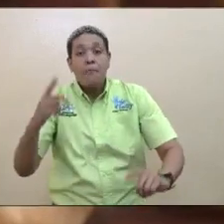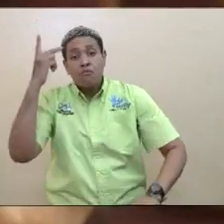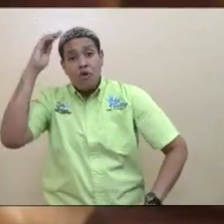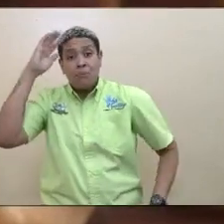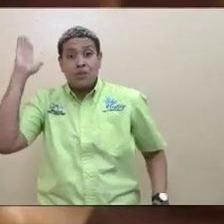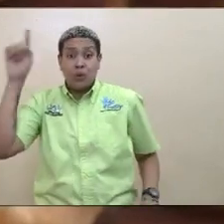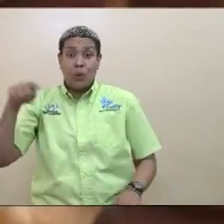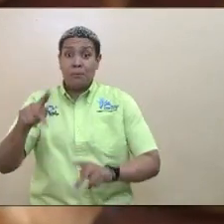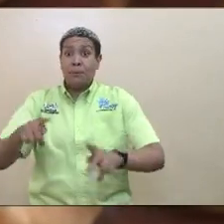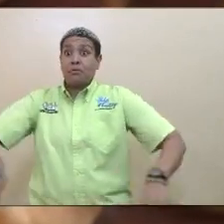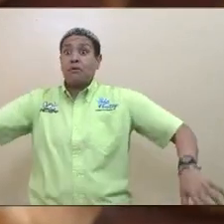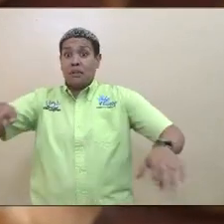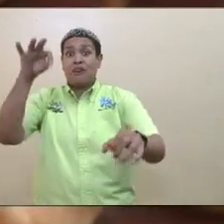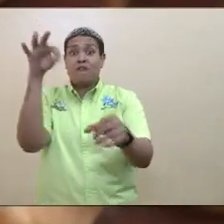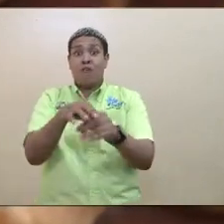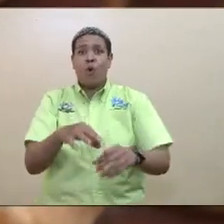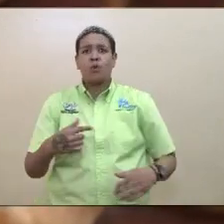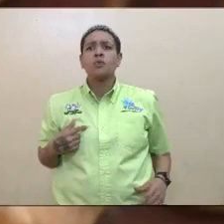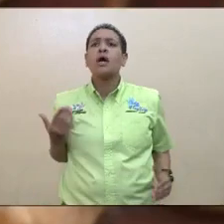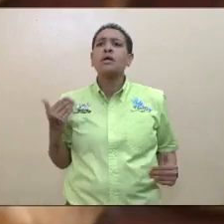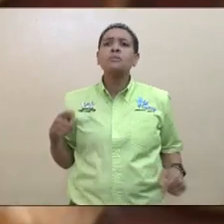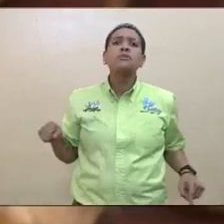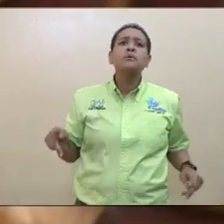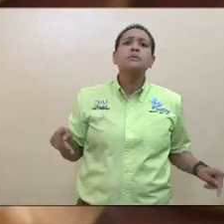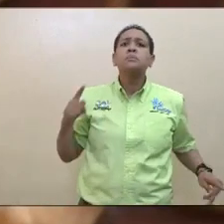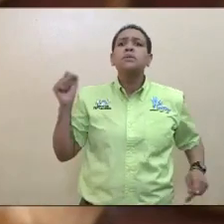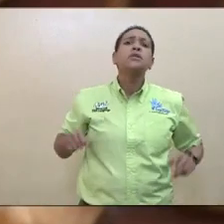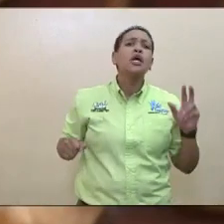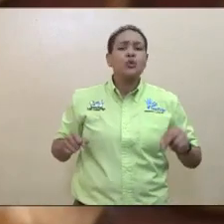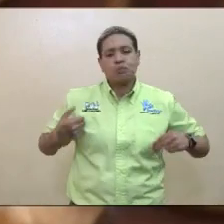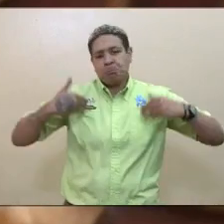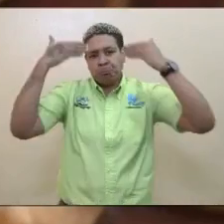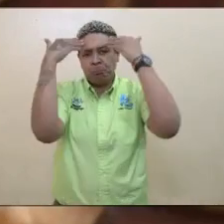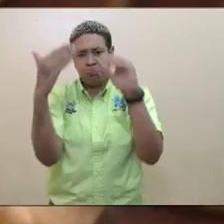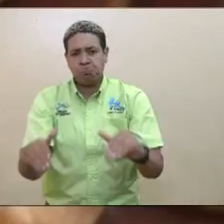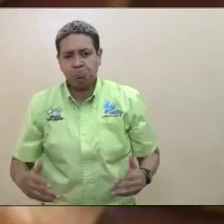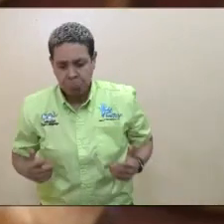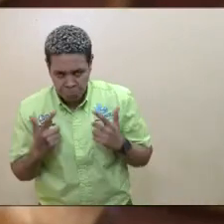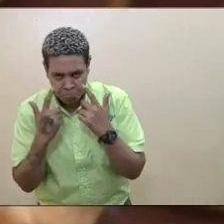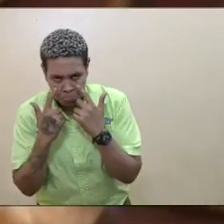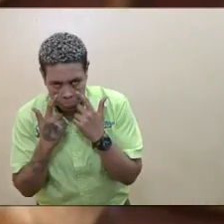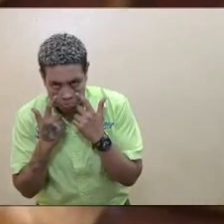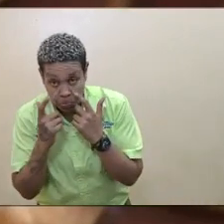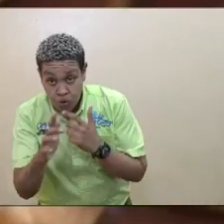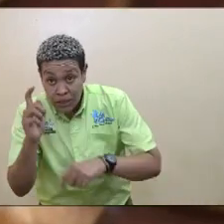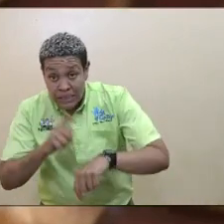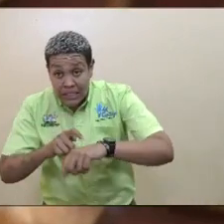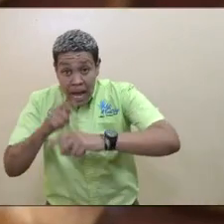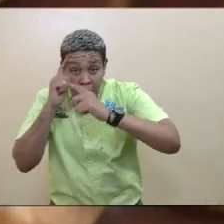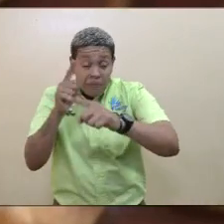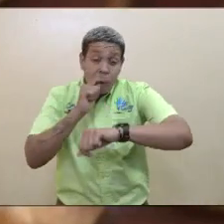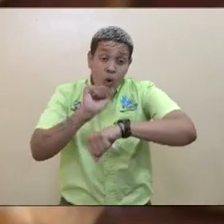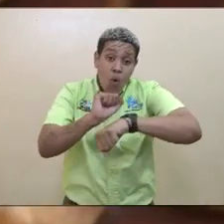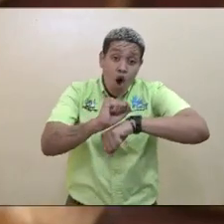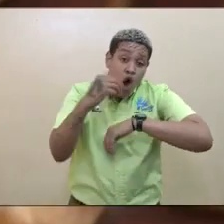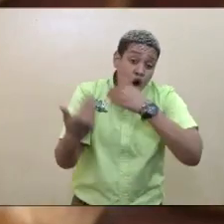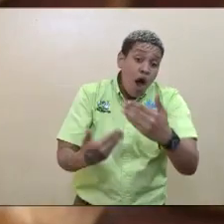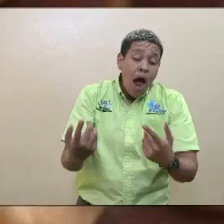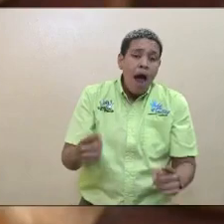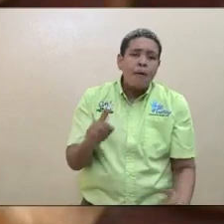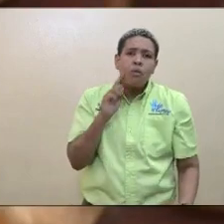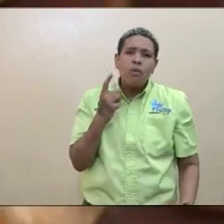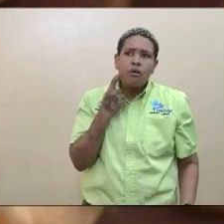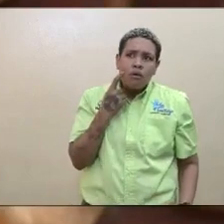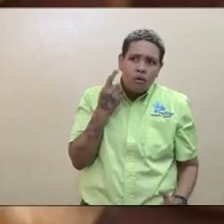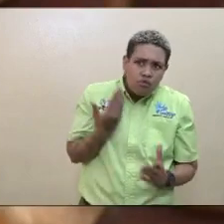matter to referendum, we can't predict the outcome. So we are setting an ambitious timeline for the work that will get us